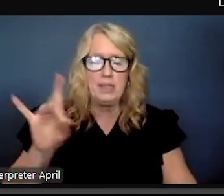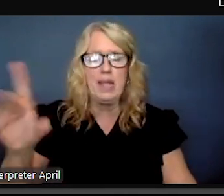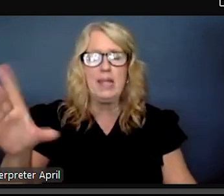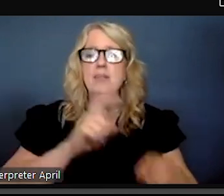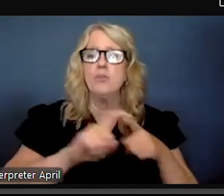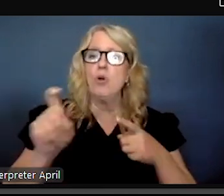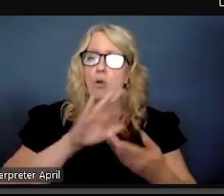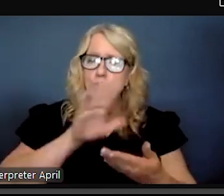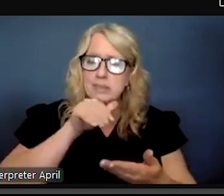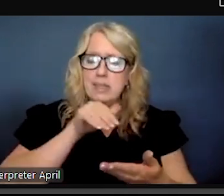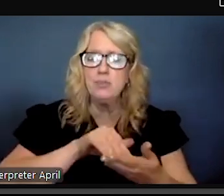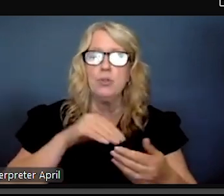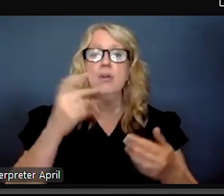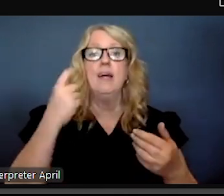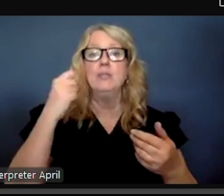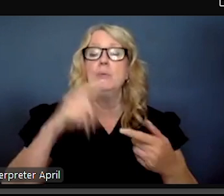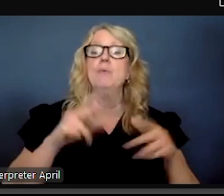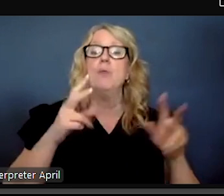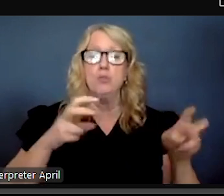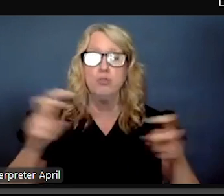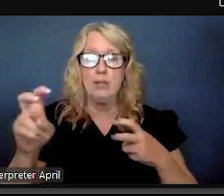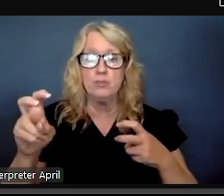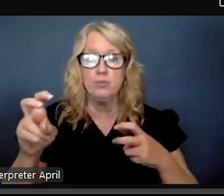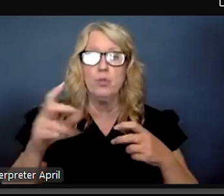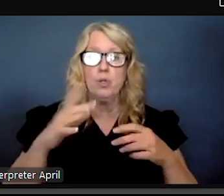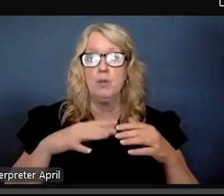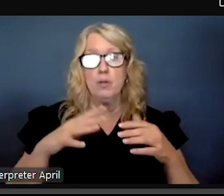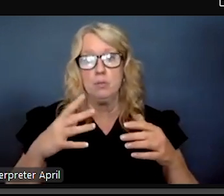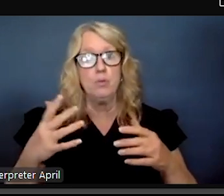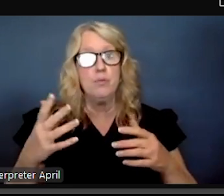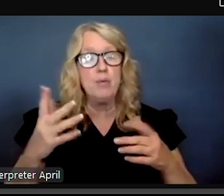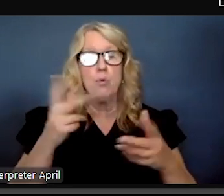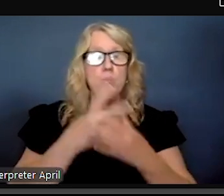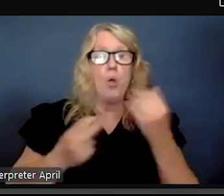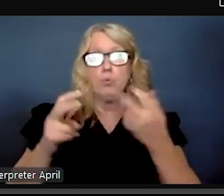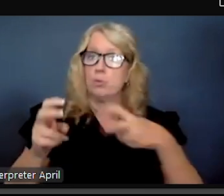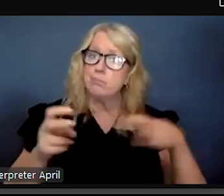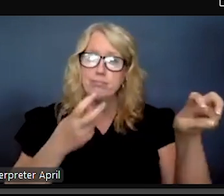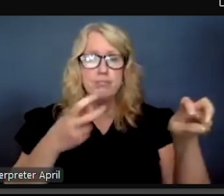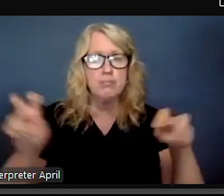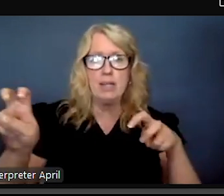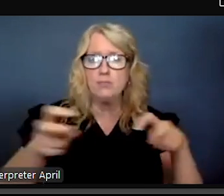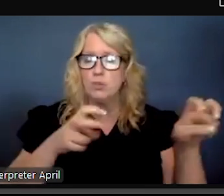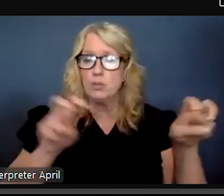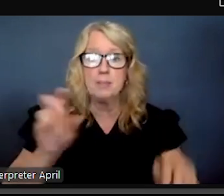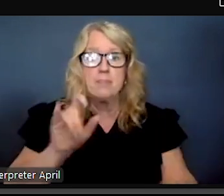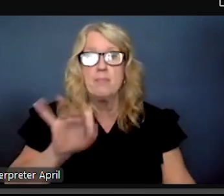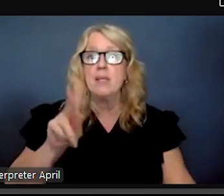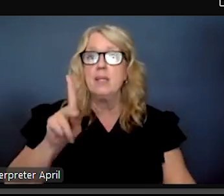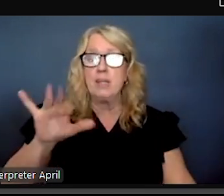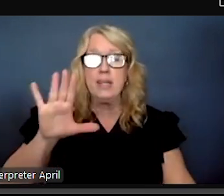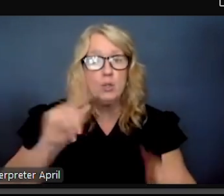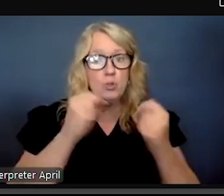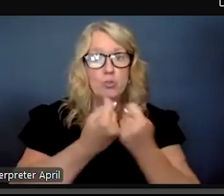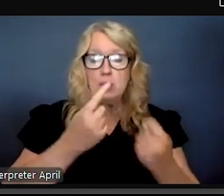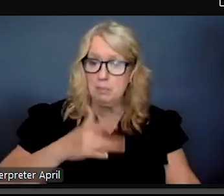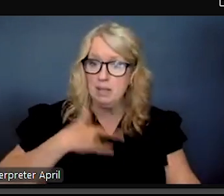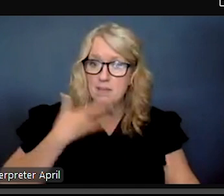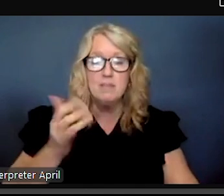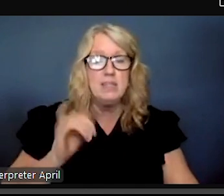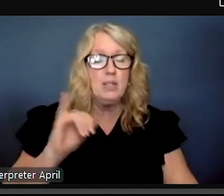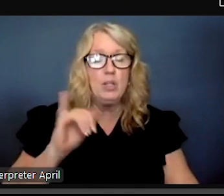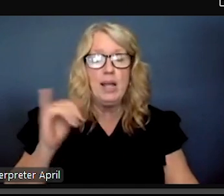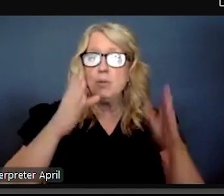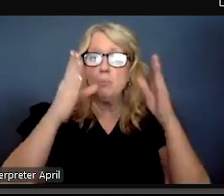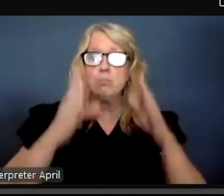center. So the warm transfers go back, vice versa. So if Kayla and her team feel like there's